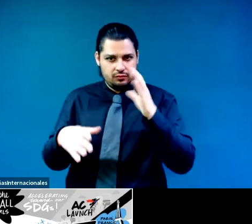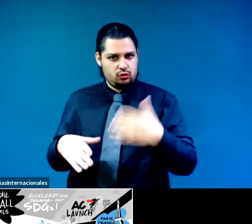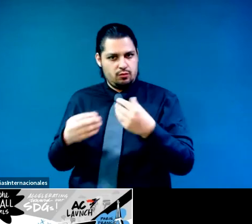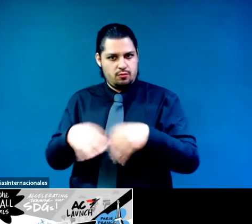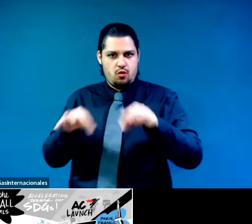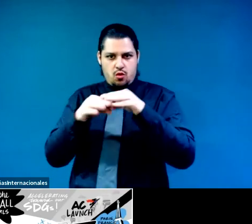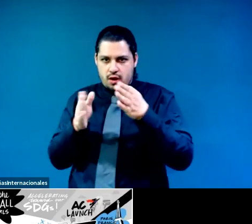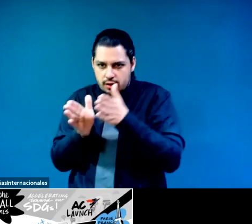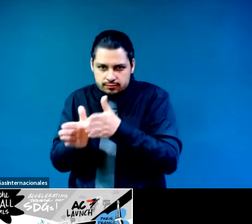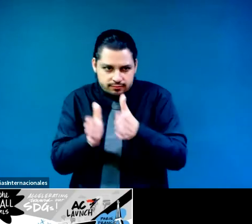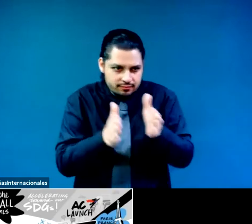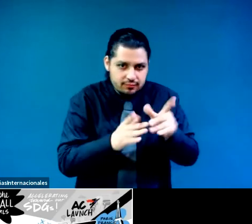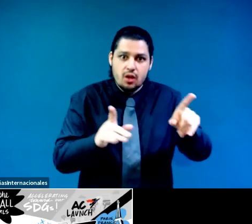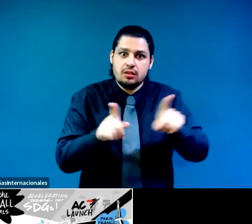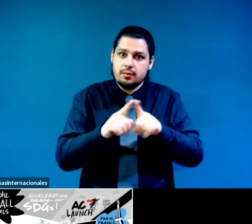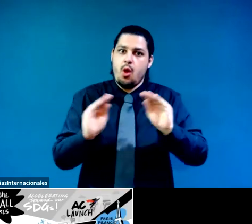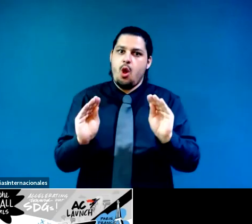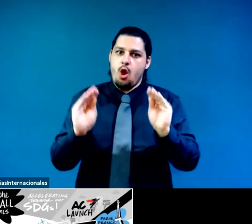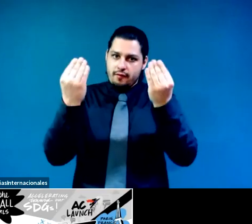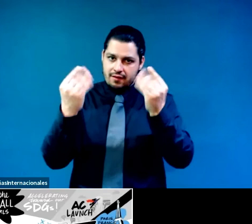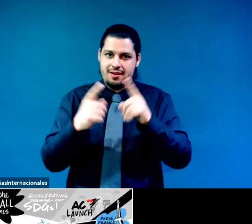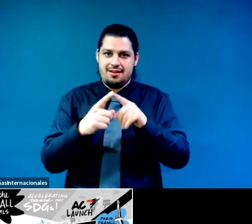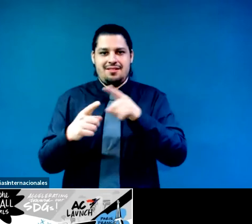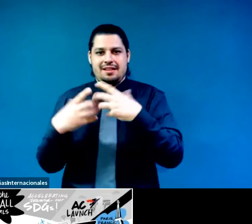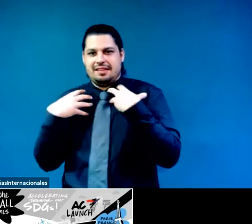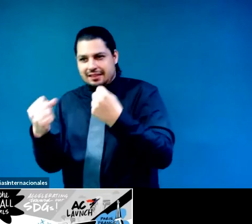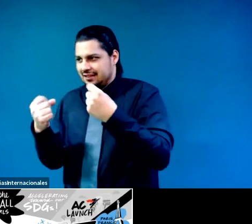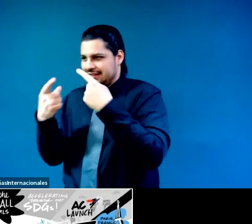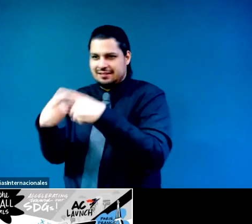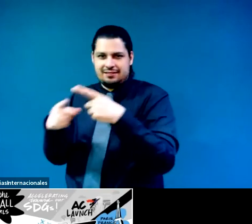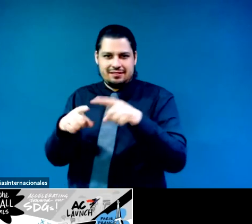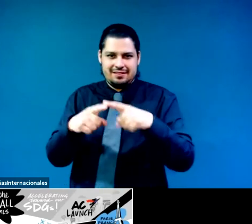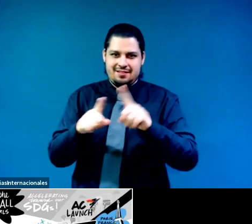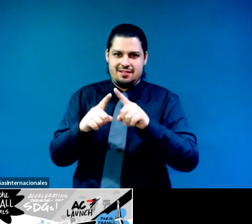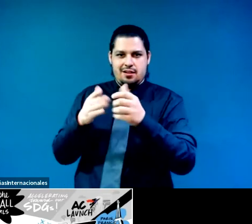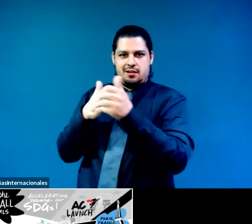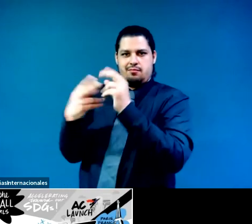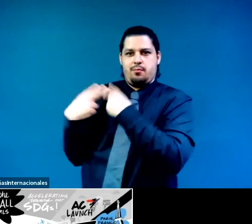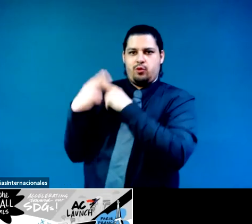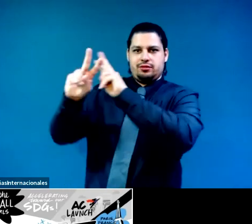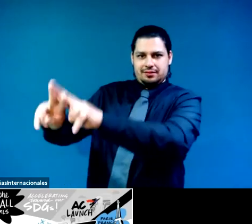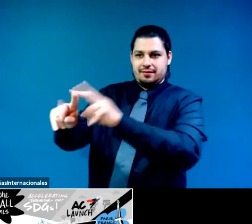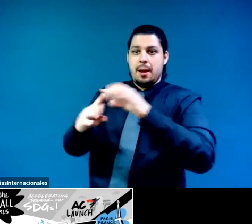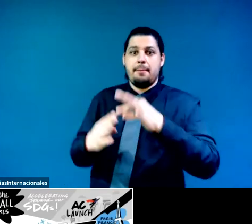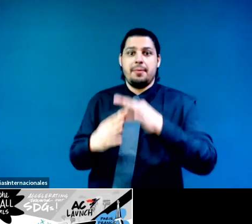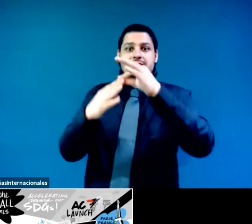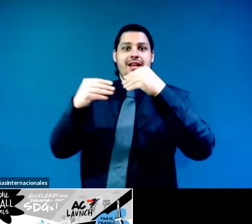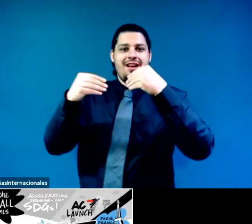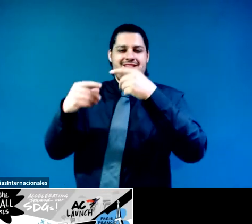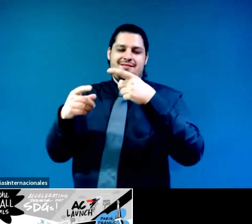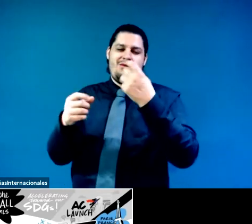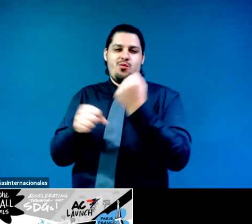a private sector organization, a government and an international